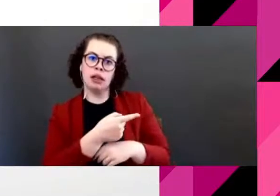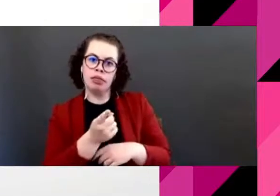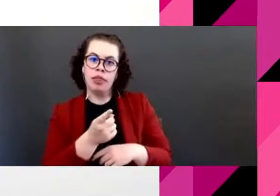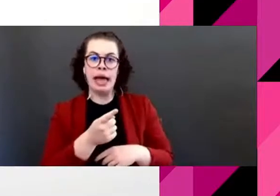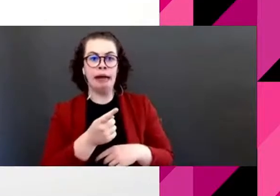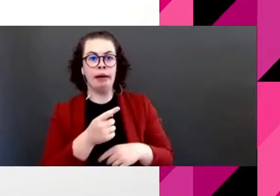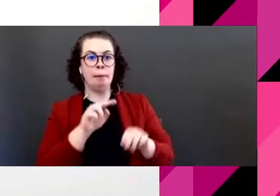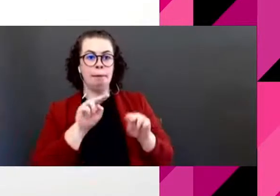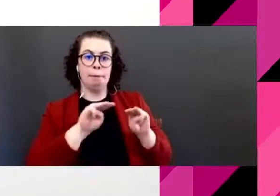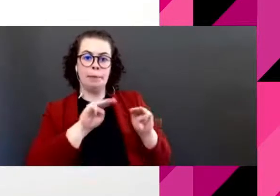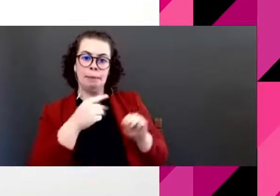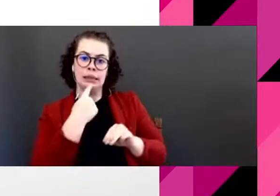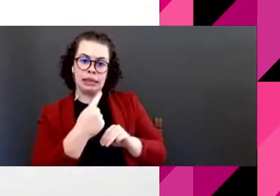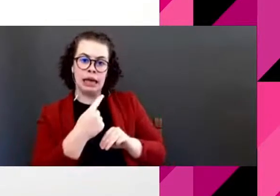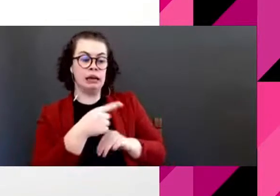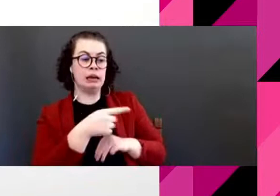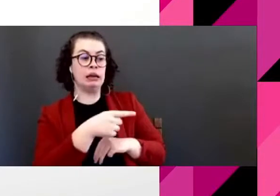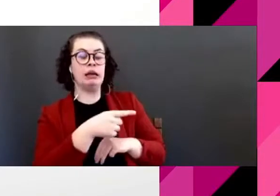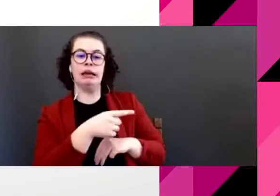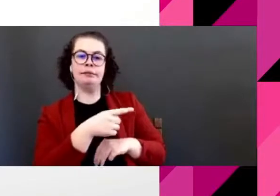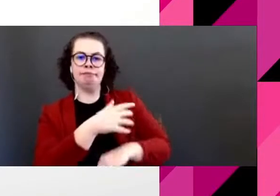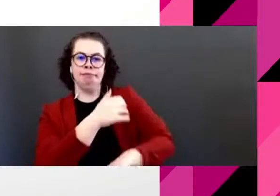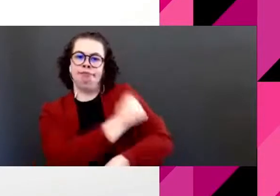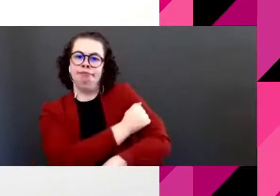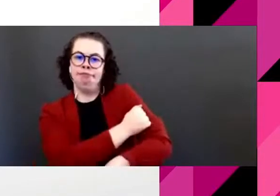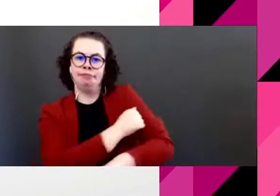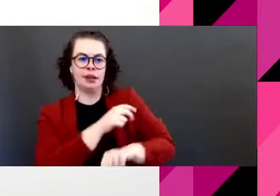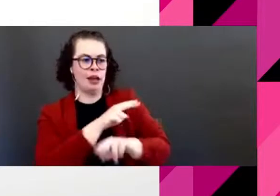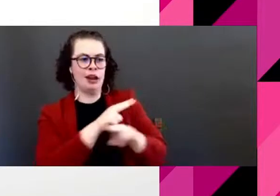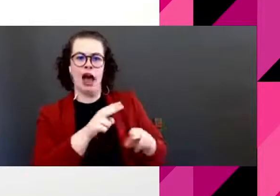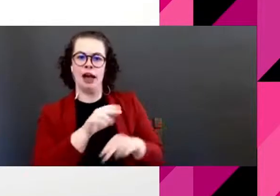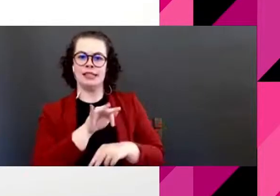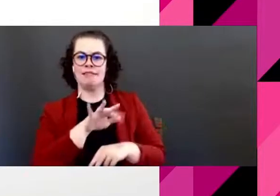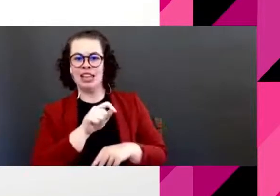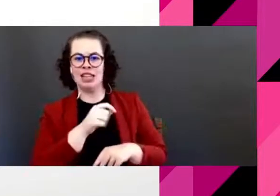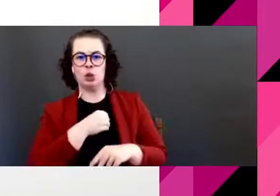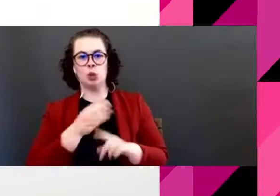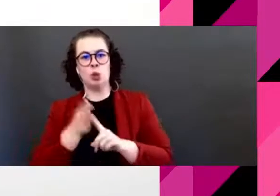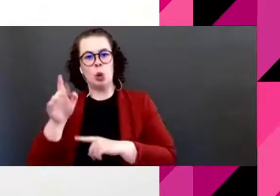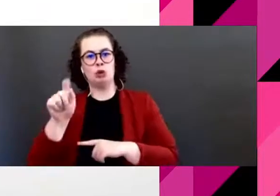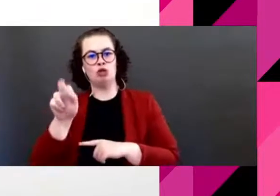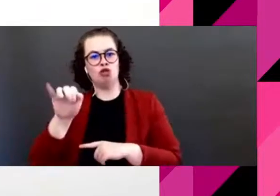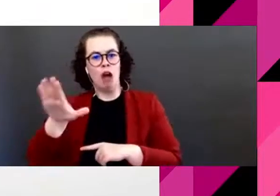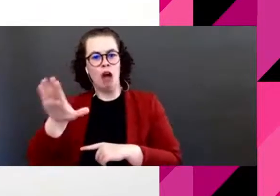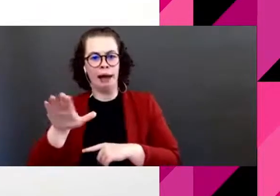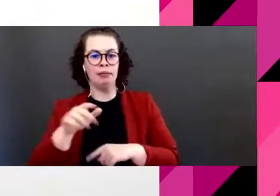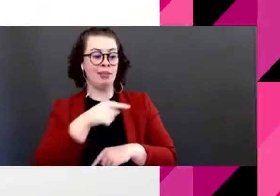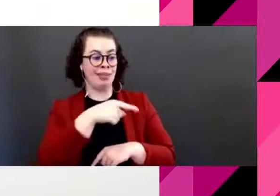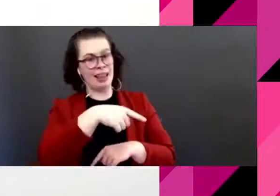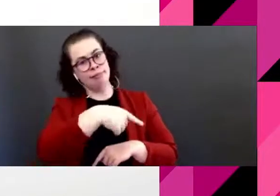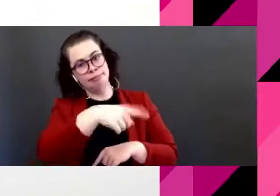or to appear in court. So what it's called the security measures, sometimes people is detained because